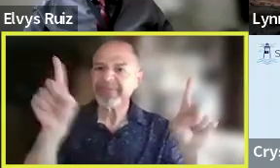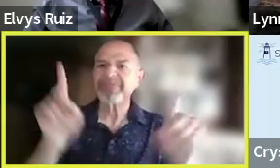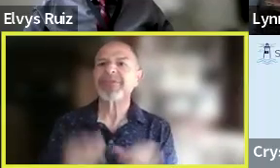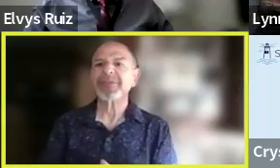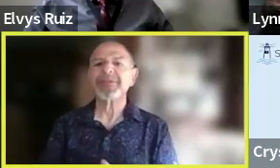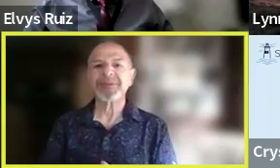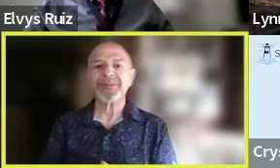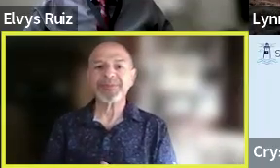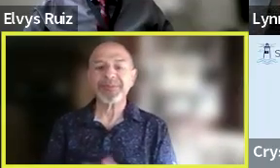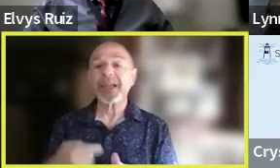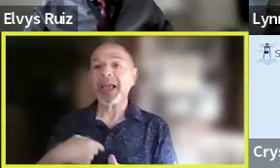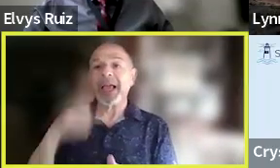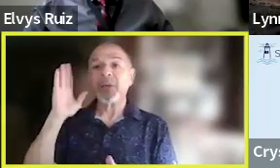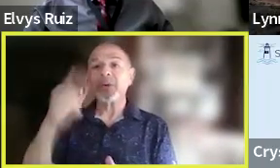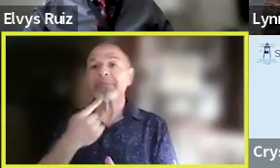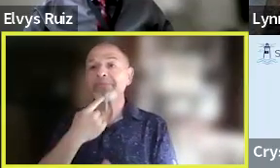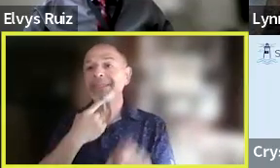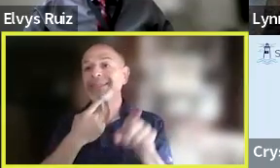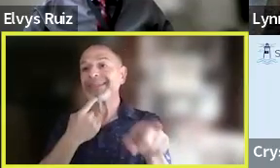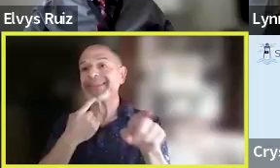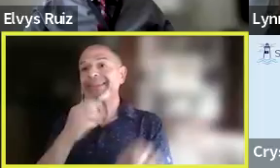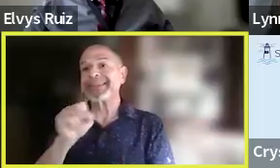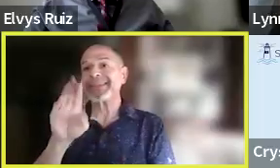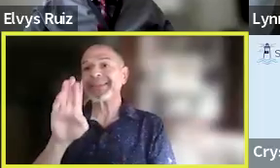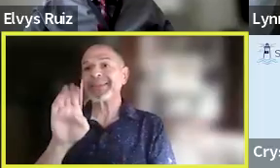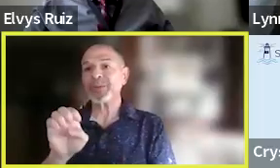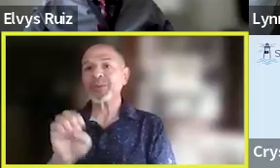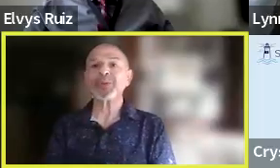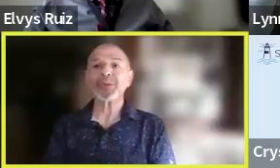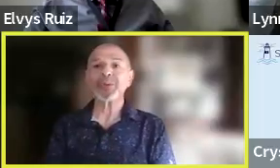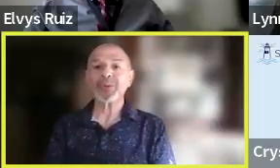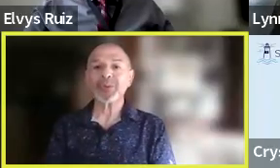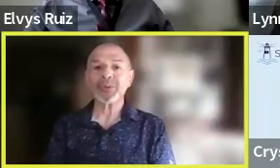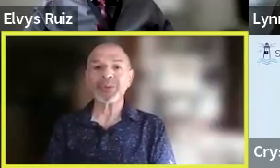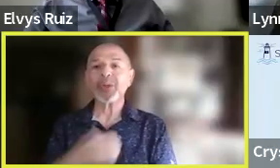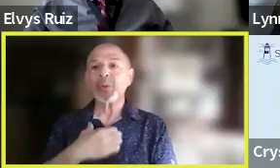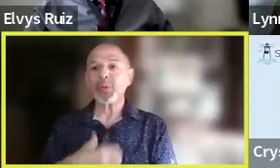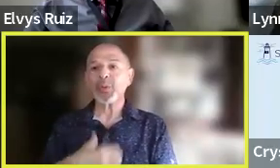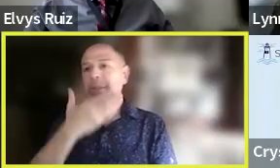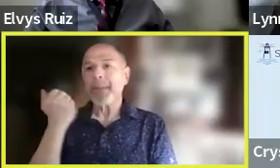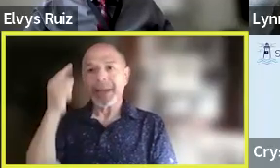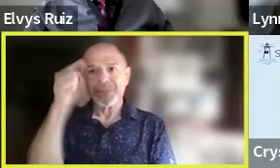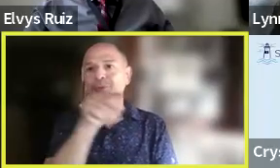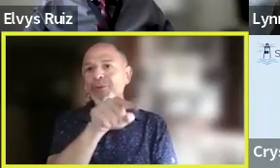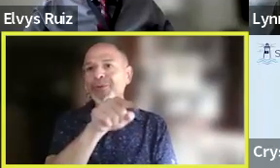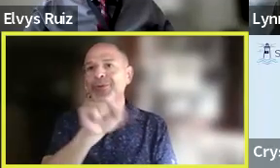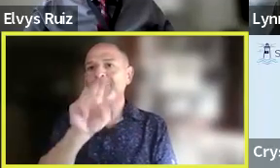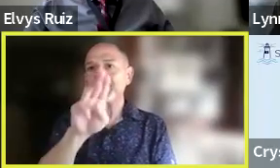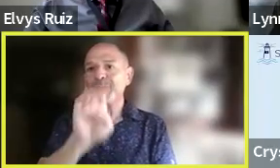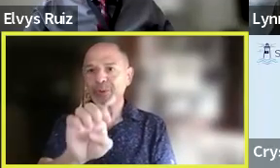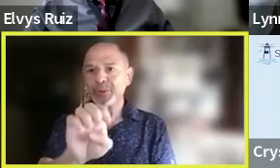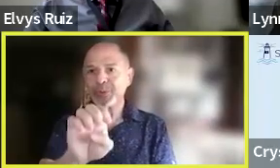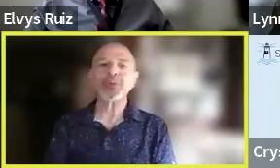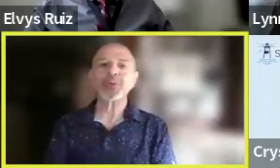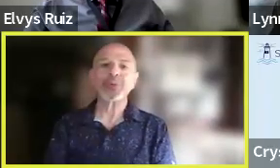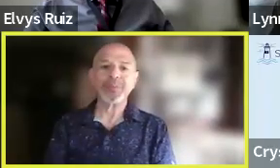say I'm sure, but I really do wish her the best in her next chapter. And there'll